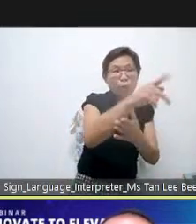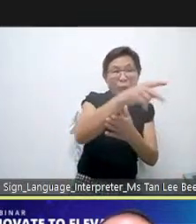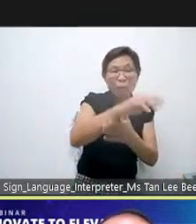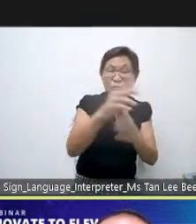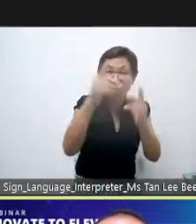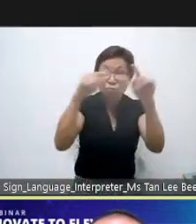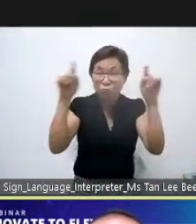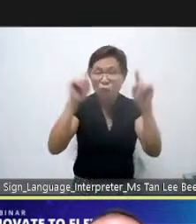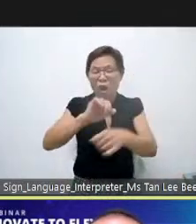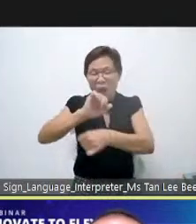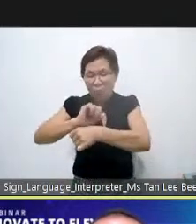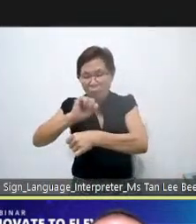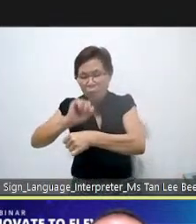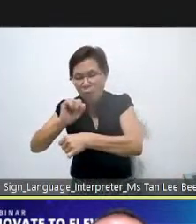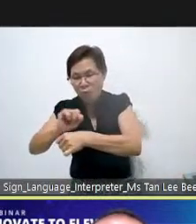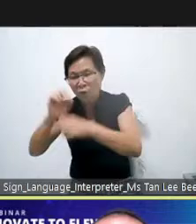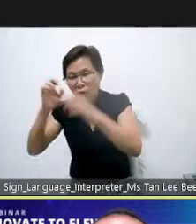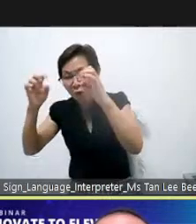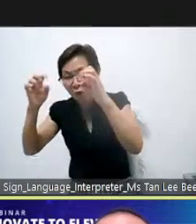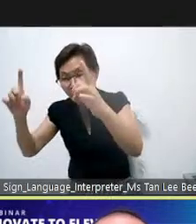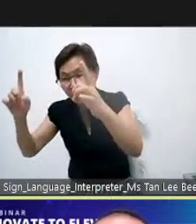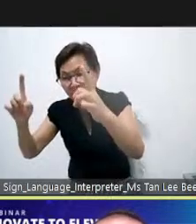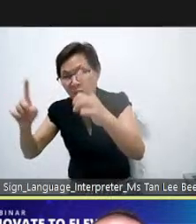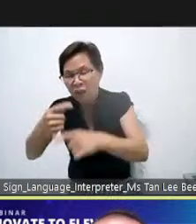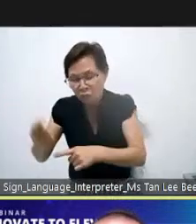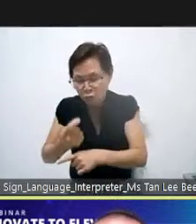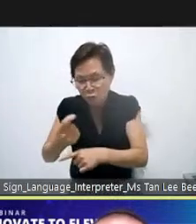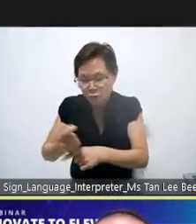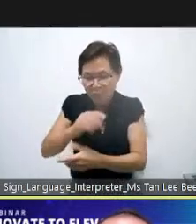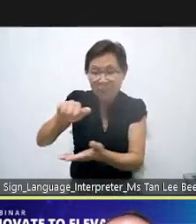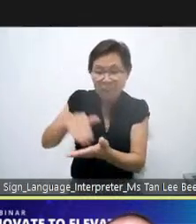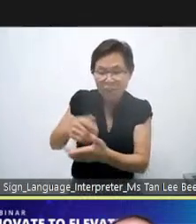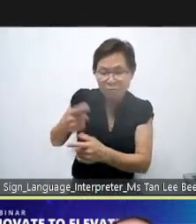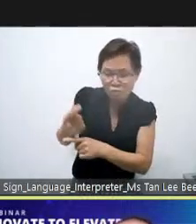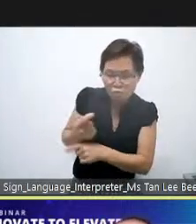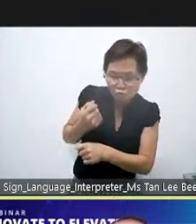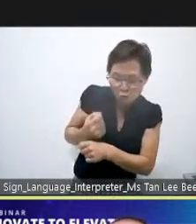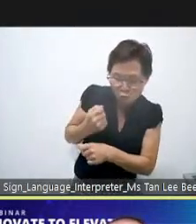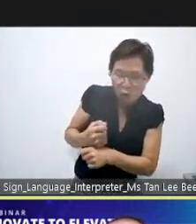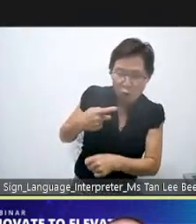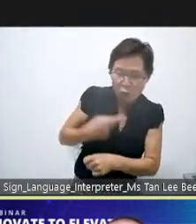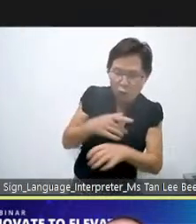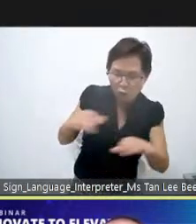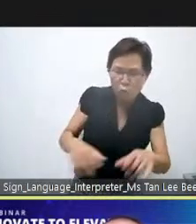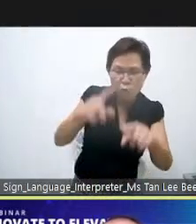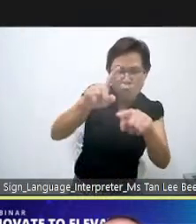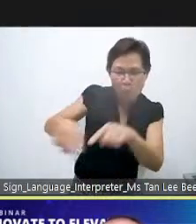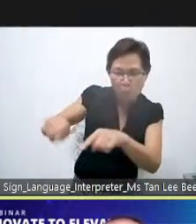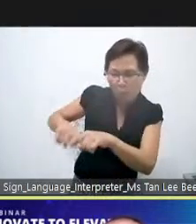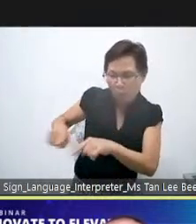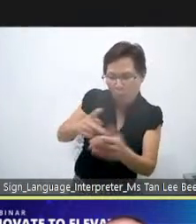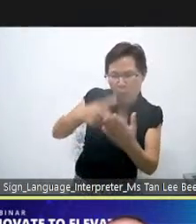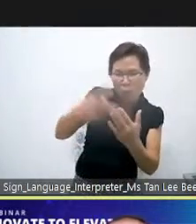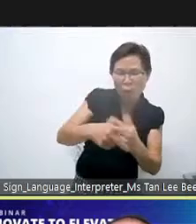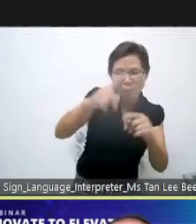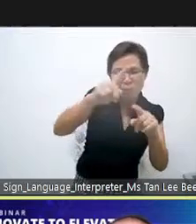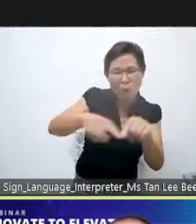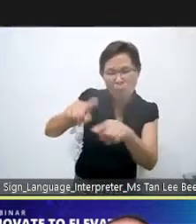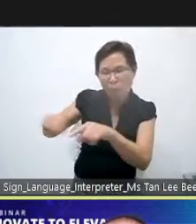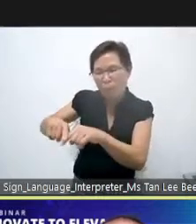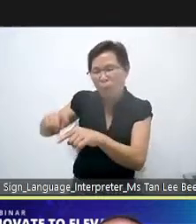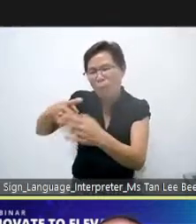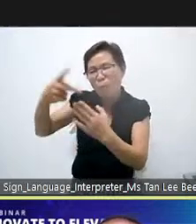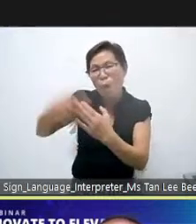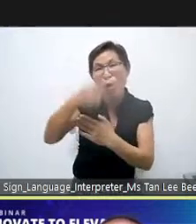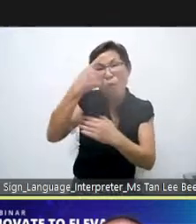work for education training center. We are doing various of program for student,